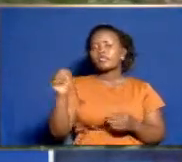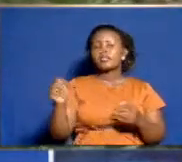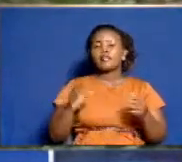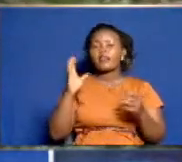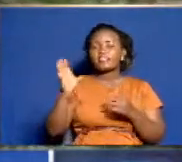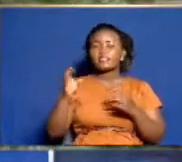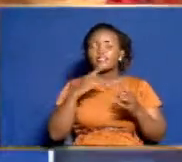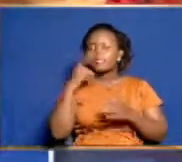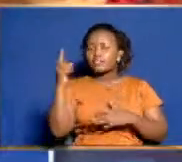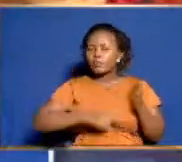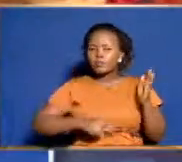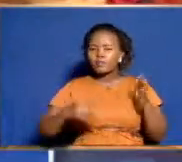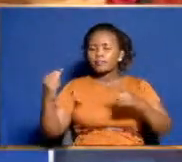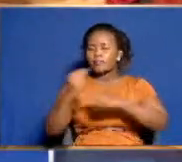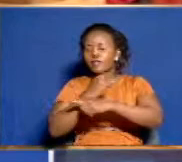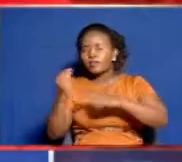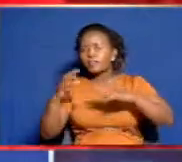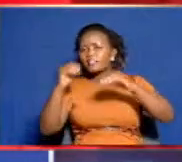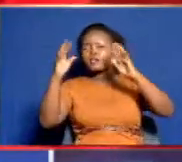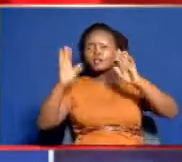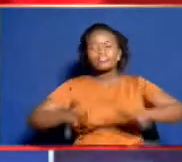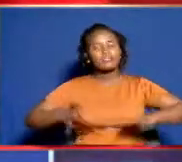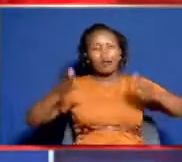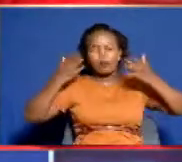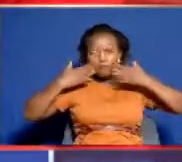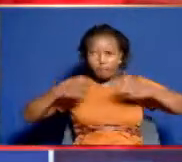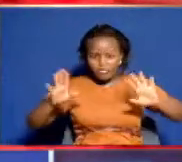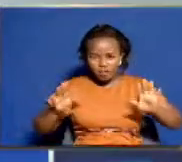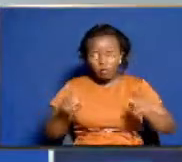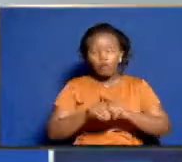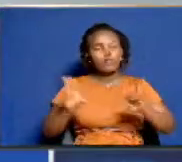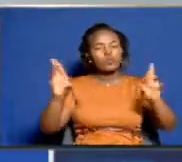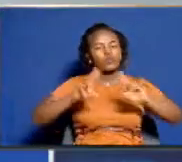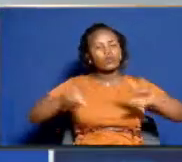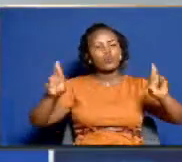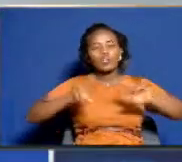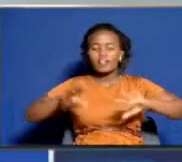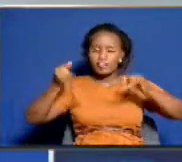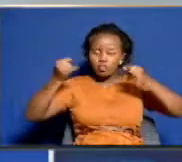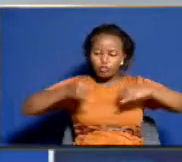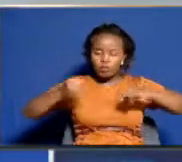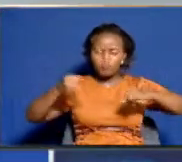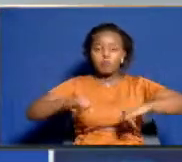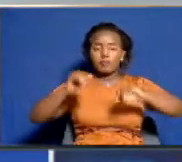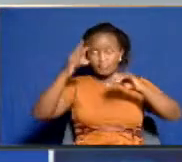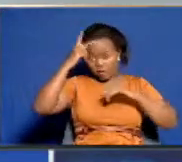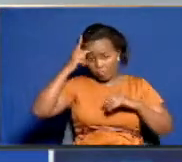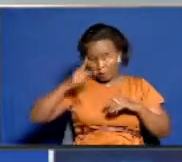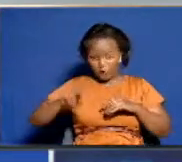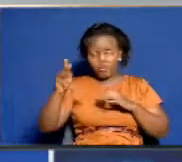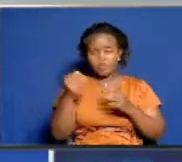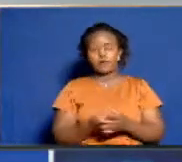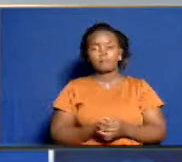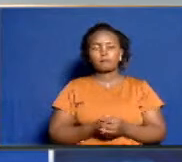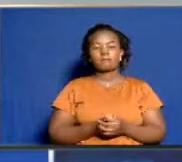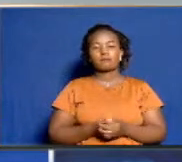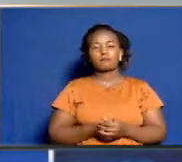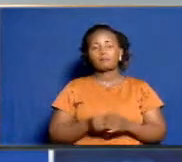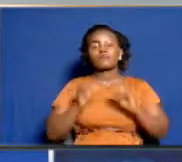training teachers and they are ready for the implementation of the policy. Our teachers are now ready to roll out grade